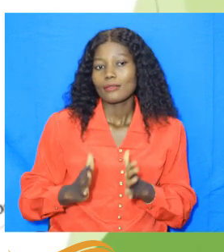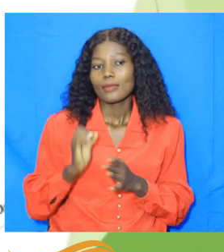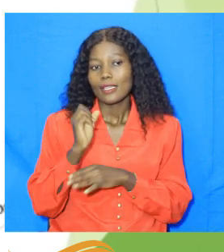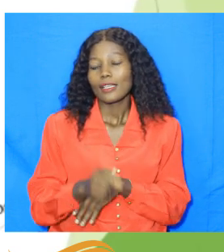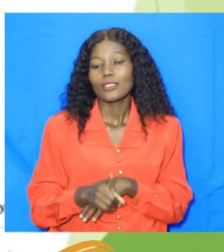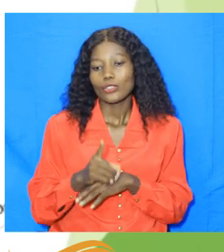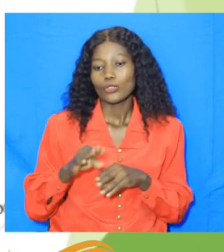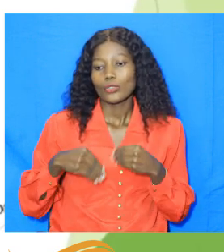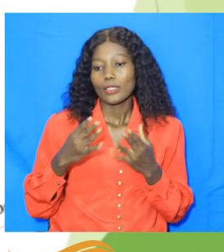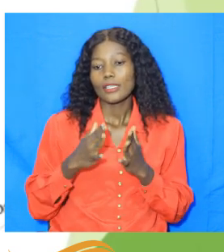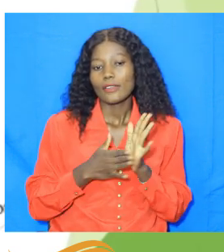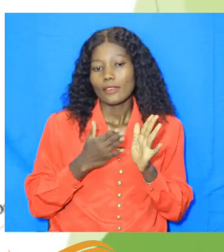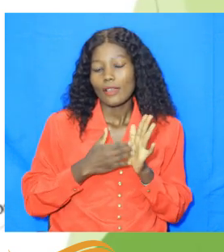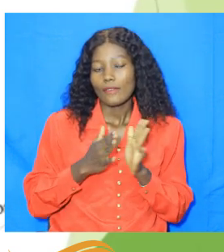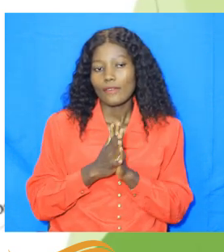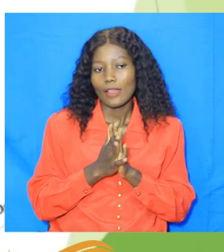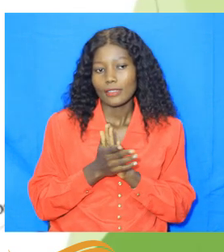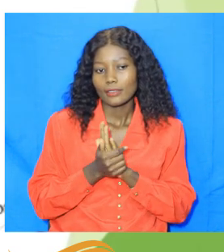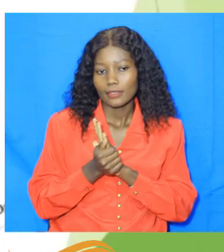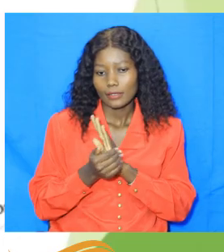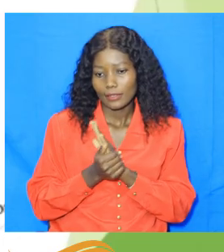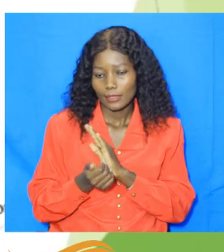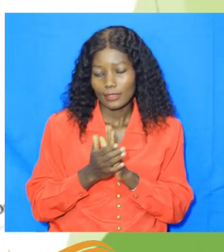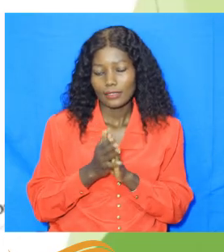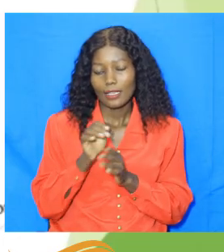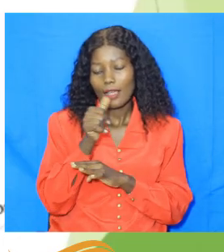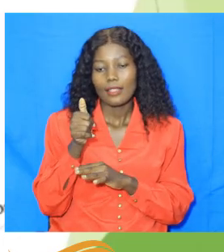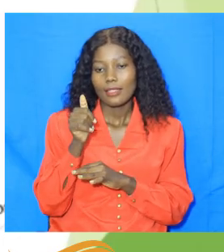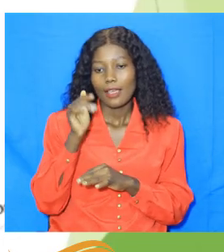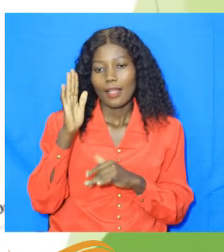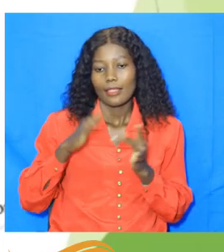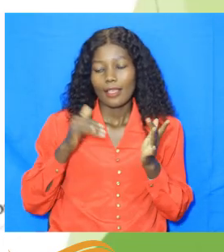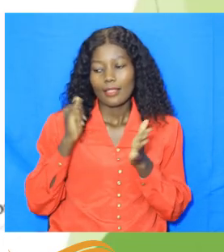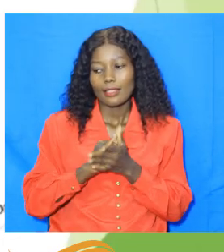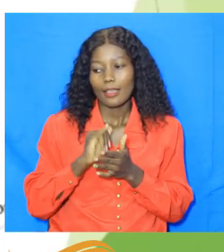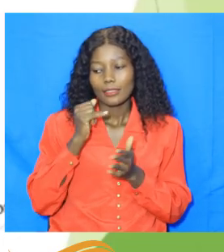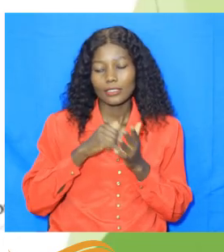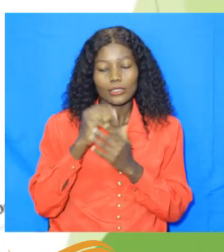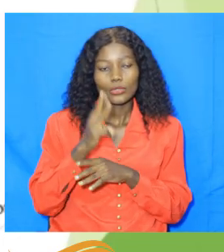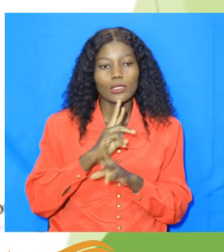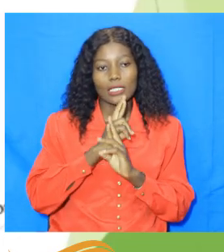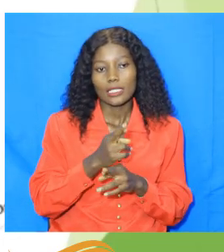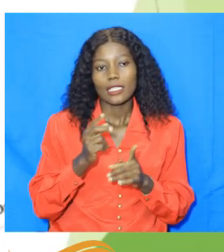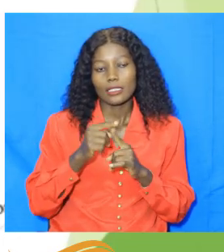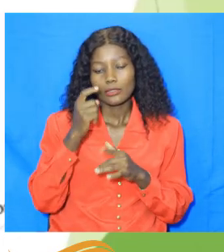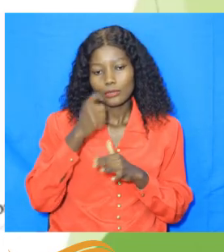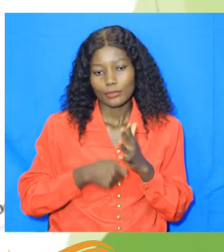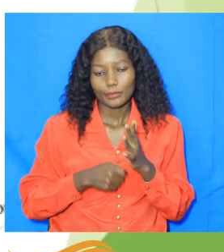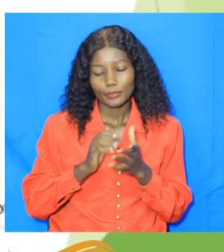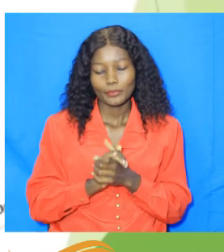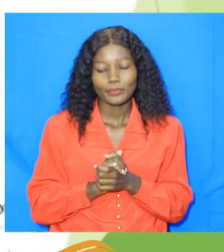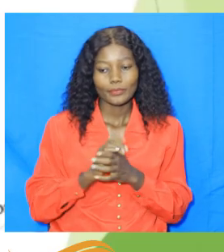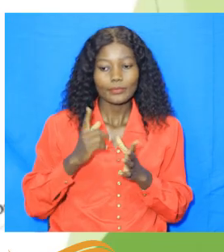an immediate technique. Other than that, it will result to a penalty.